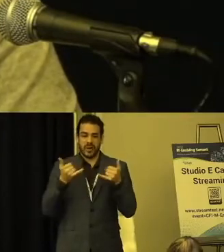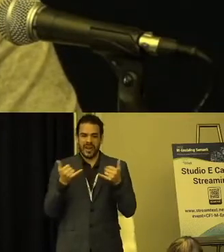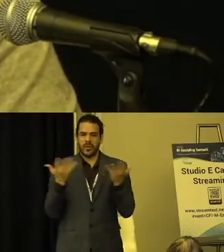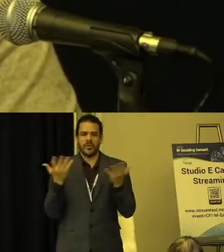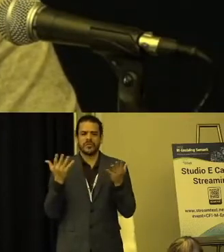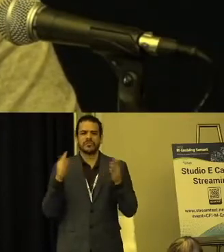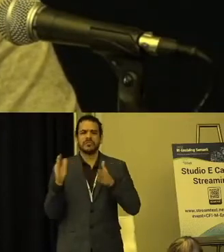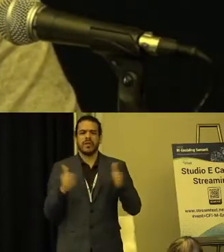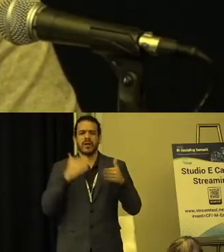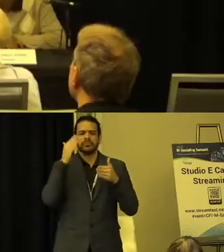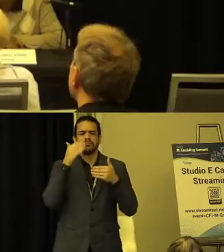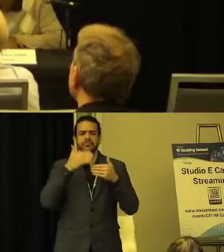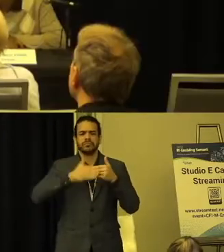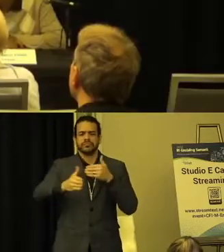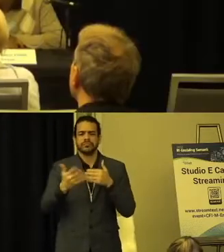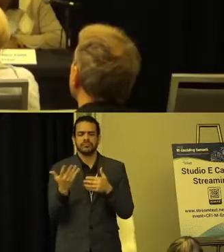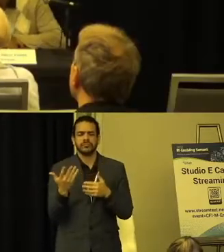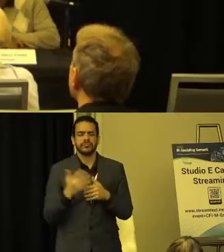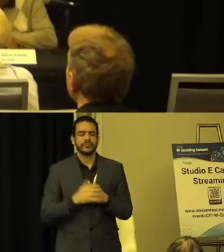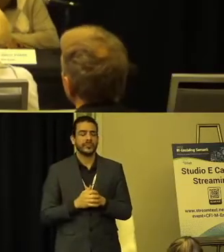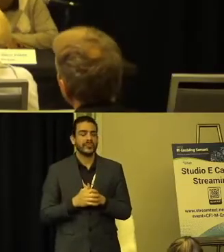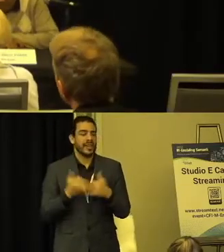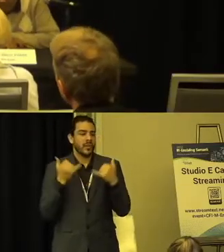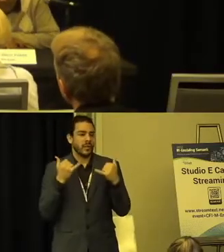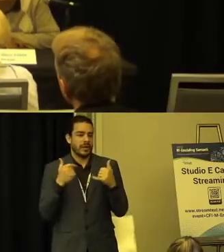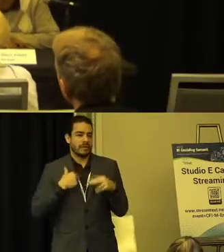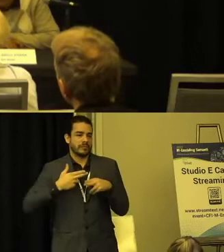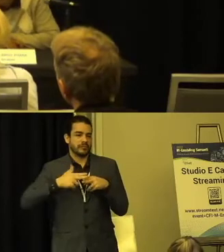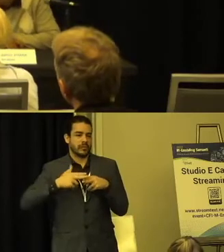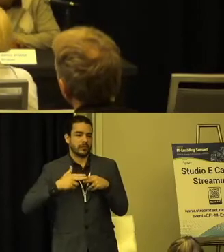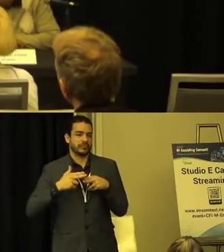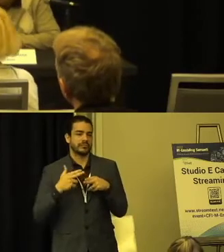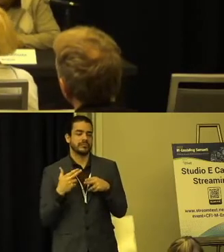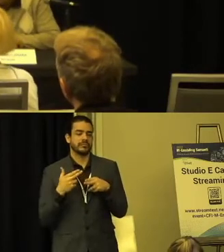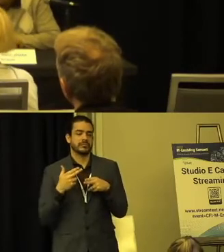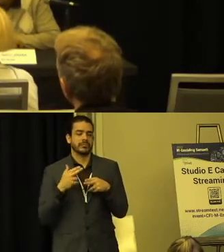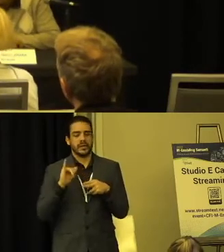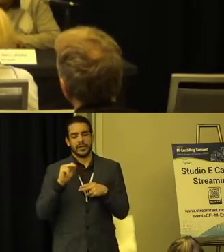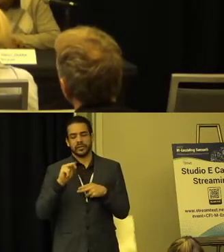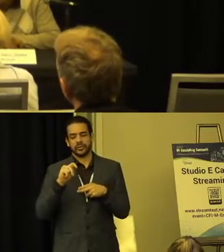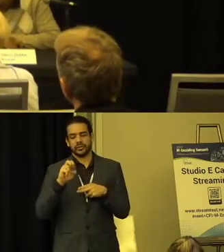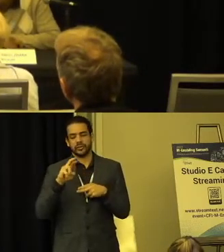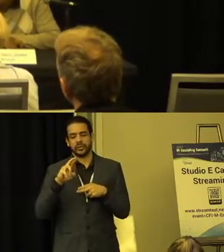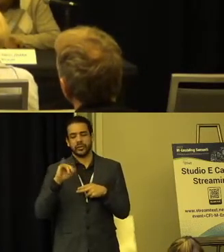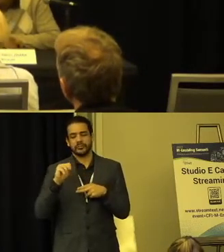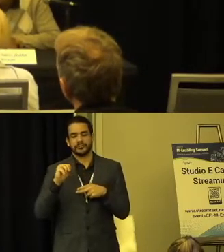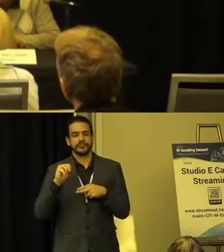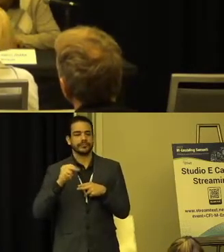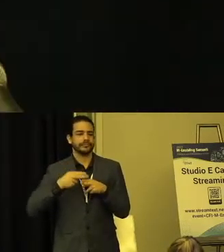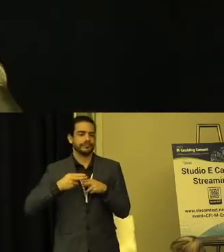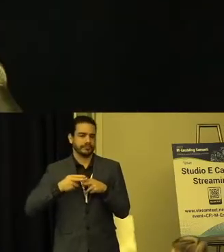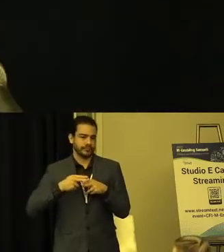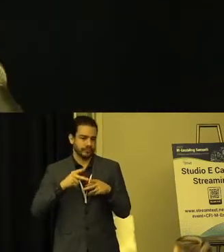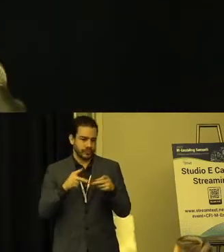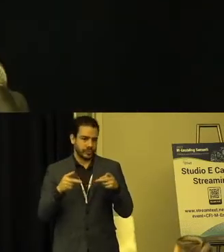forward? So I'm in an interim position, and the management really wants me to